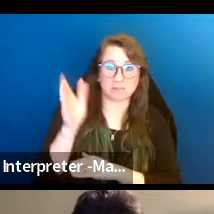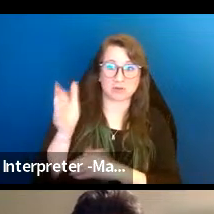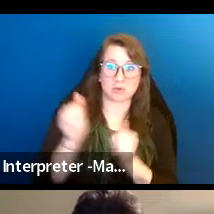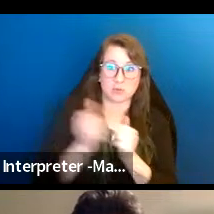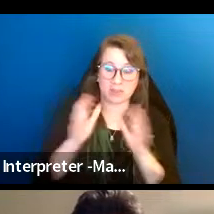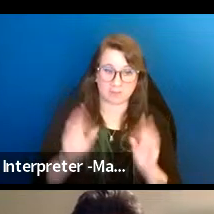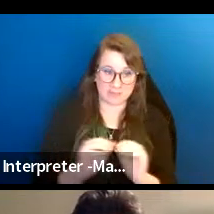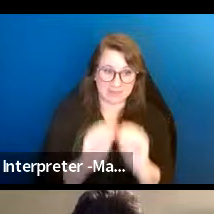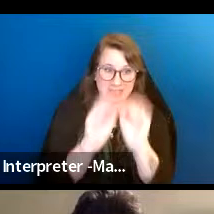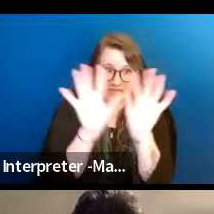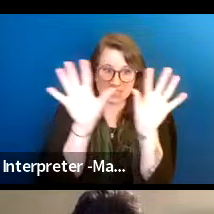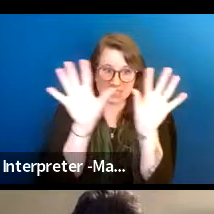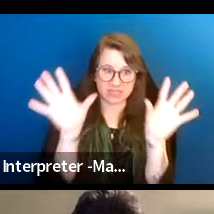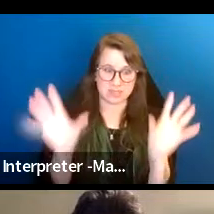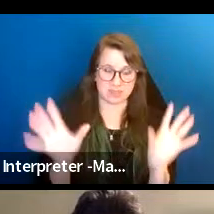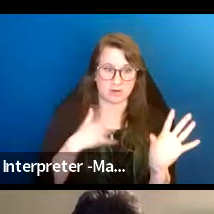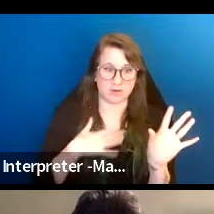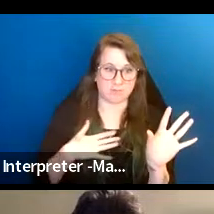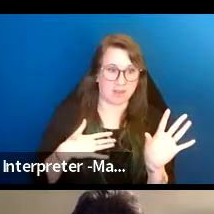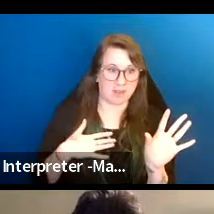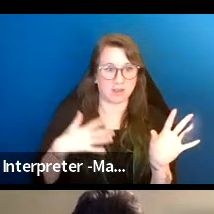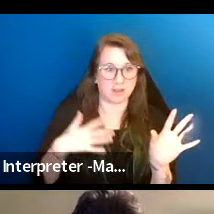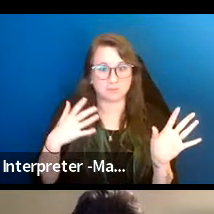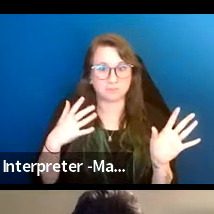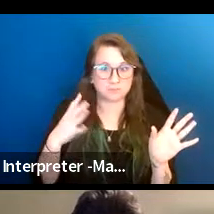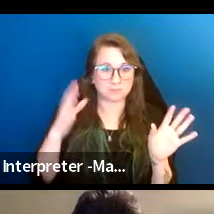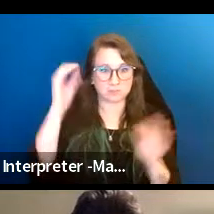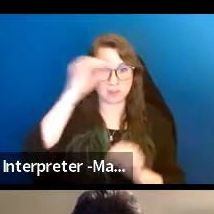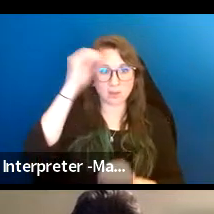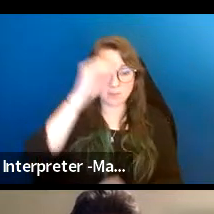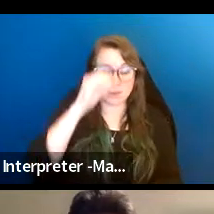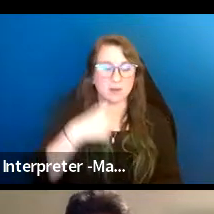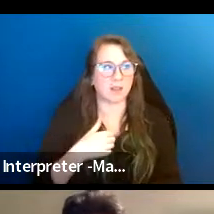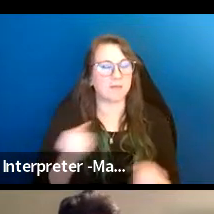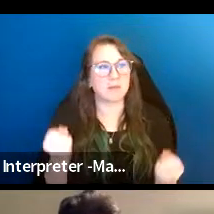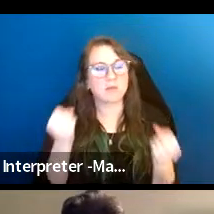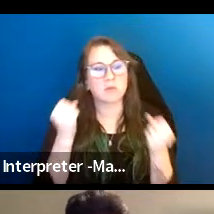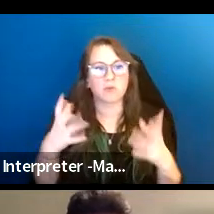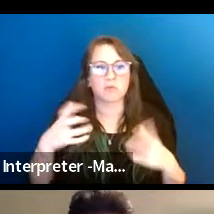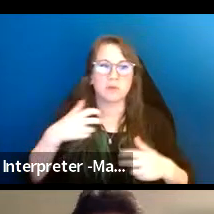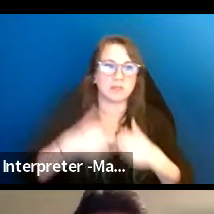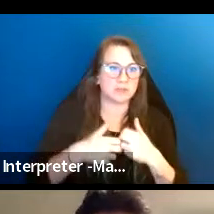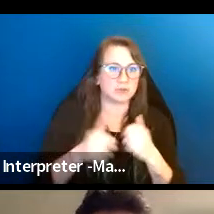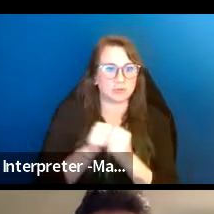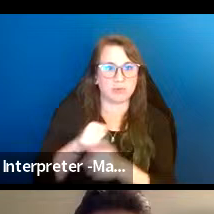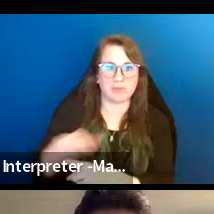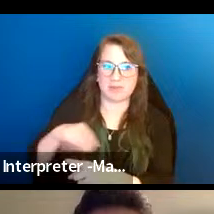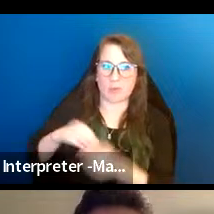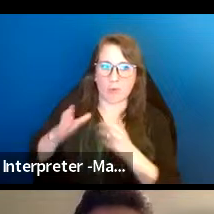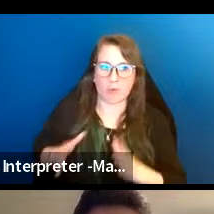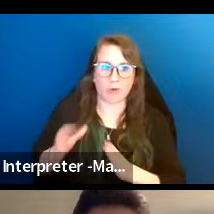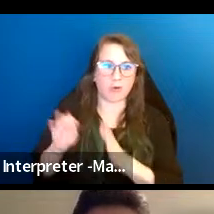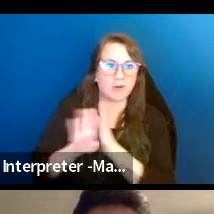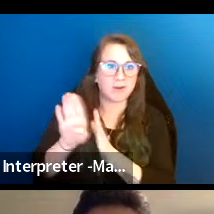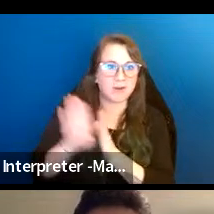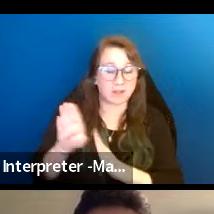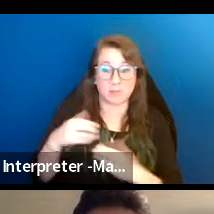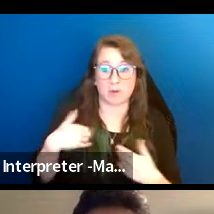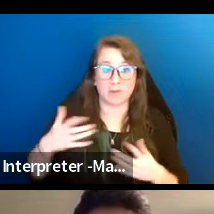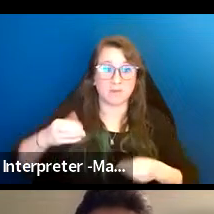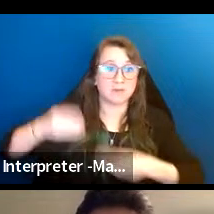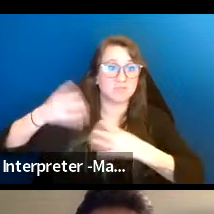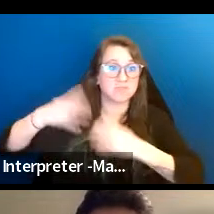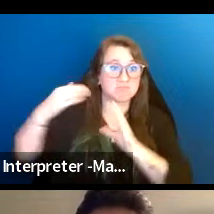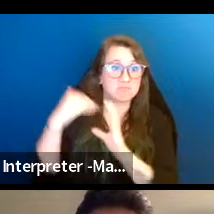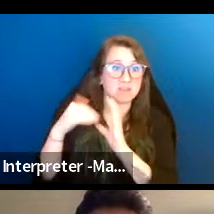very clear where I stand on this, because I've had so many issues with this owner and with this developer. I've went and pulled up emails, and I would